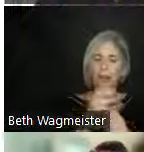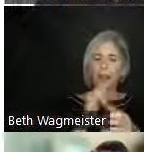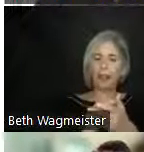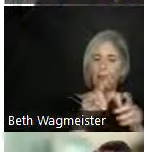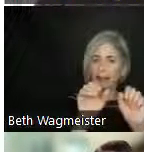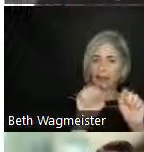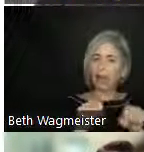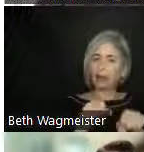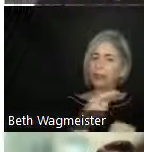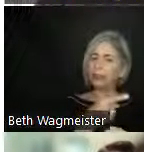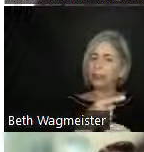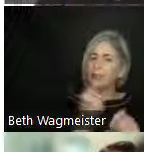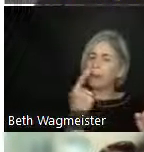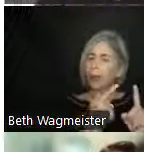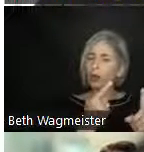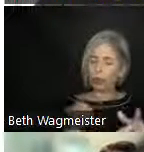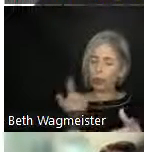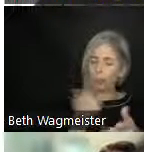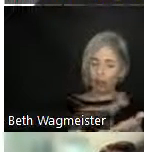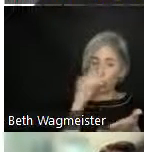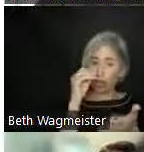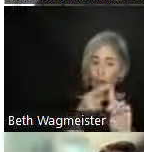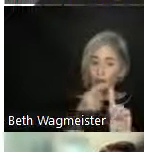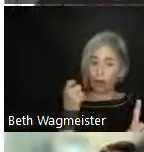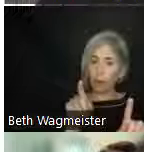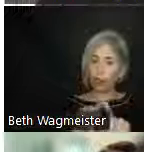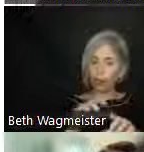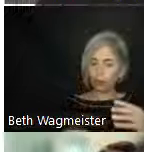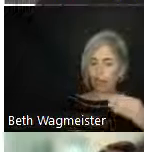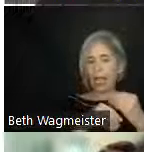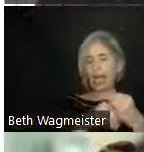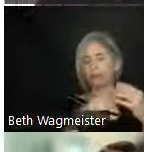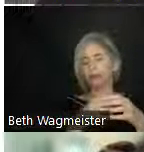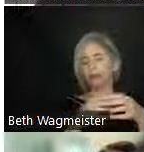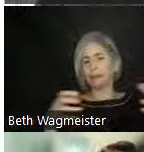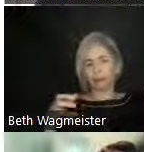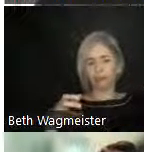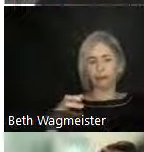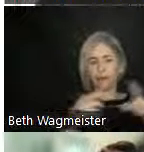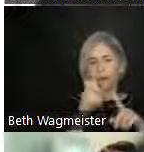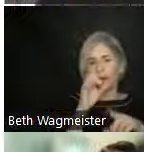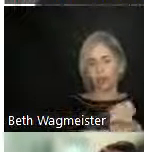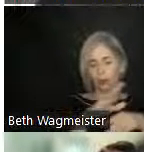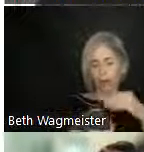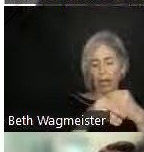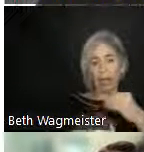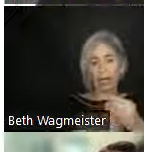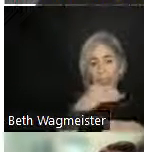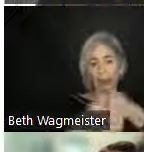be, that we can learn from and that we can build on. And so that there's, that we're adding to the